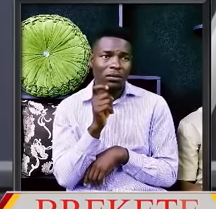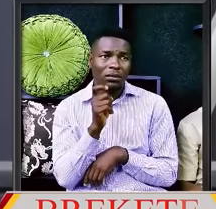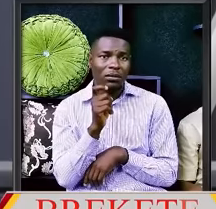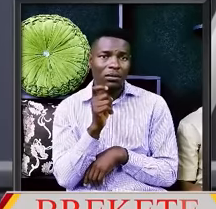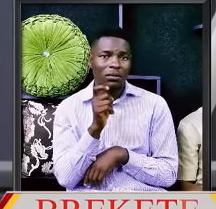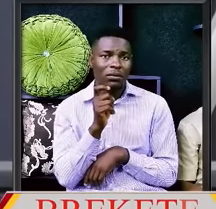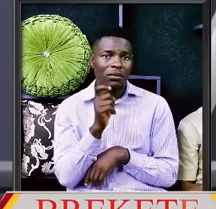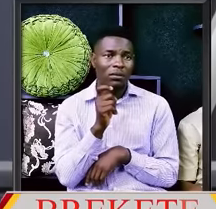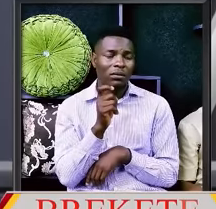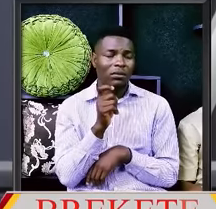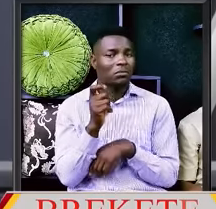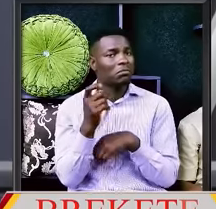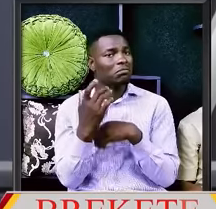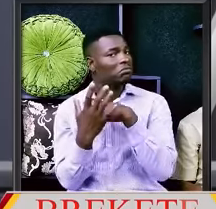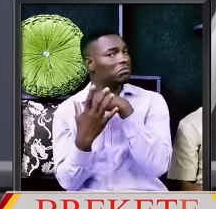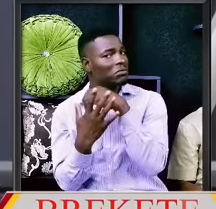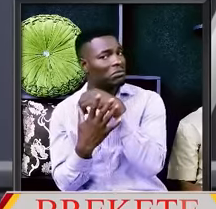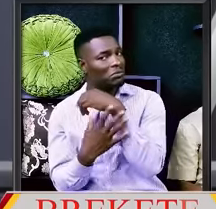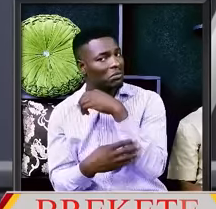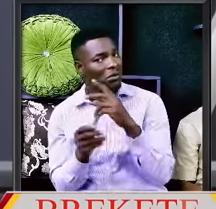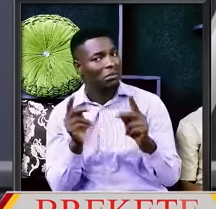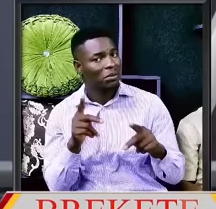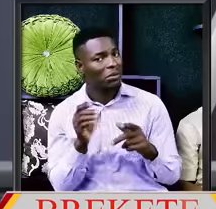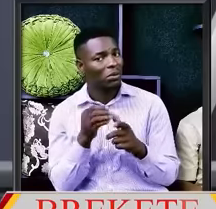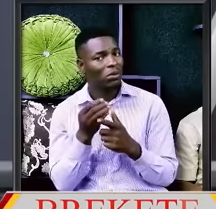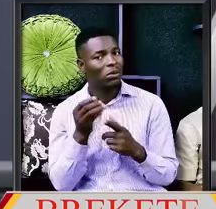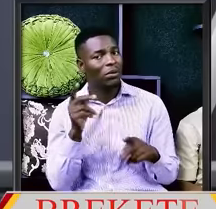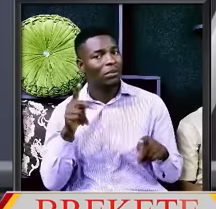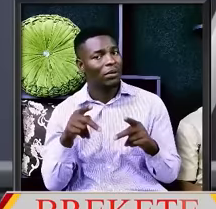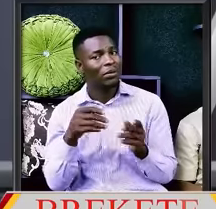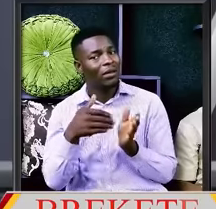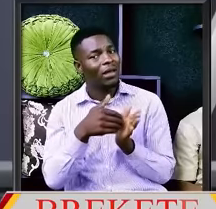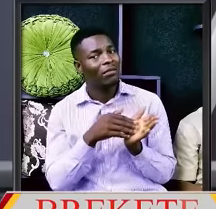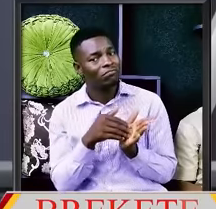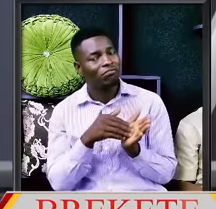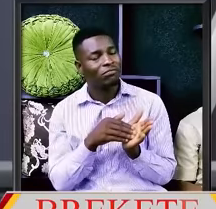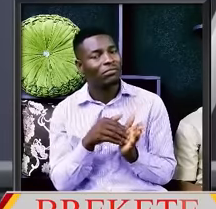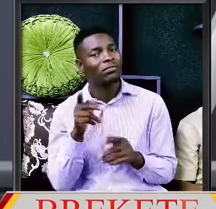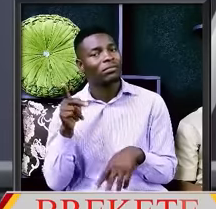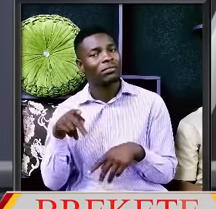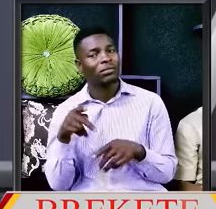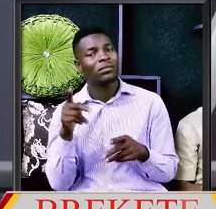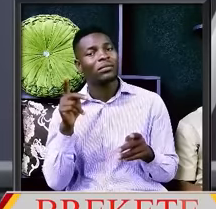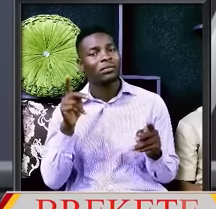powerless people or people that don't have who to fight for them. Vulnerable and people.